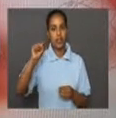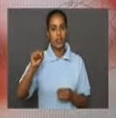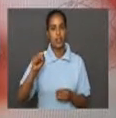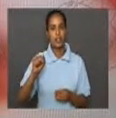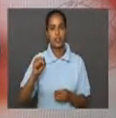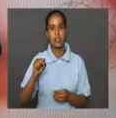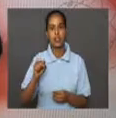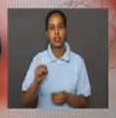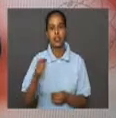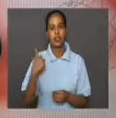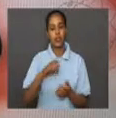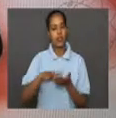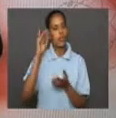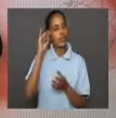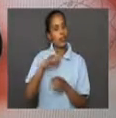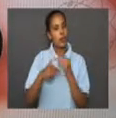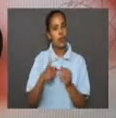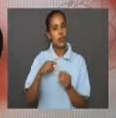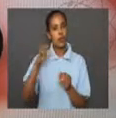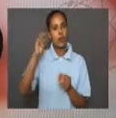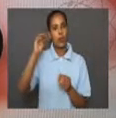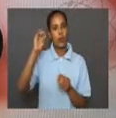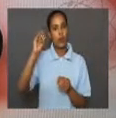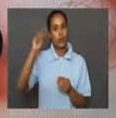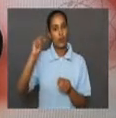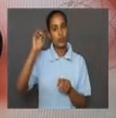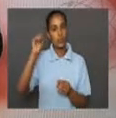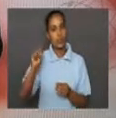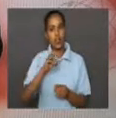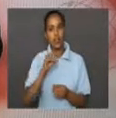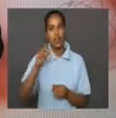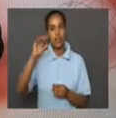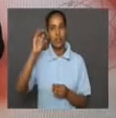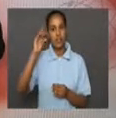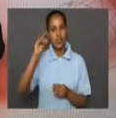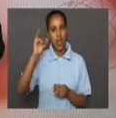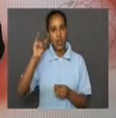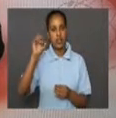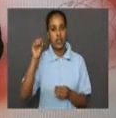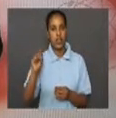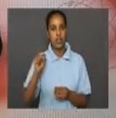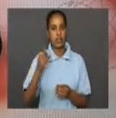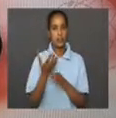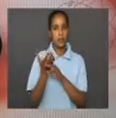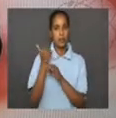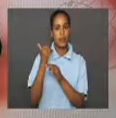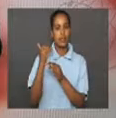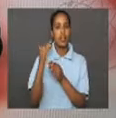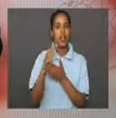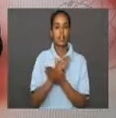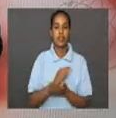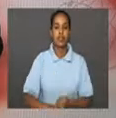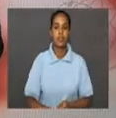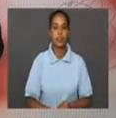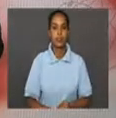polysaccharides. You have learned about monosaccharides and disaccharides in the previous